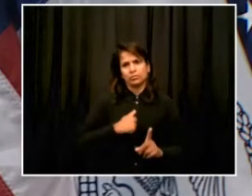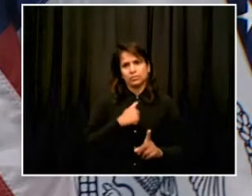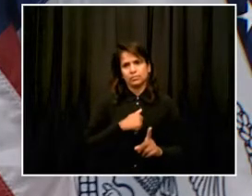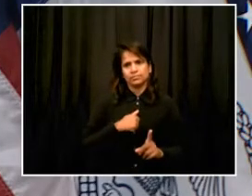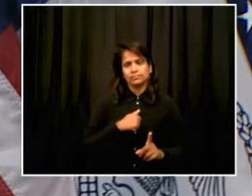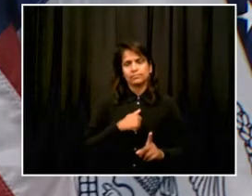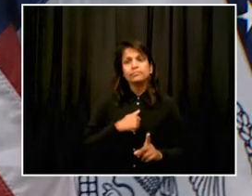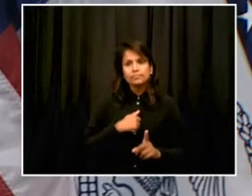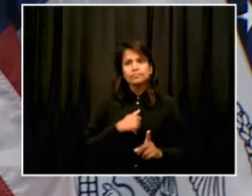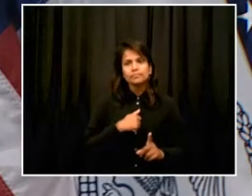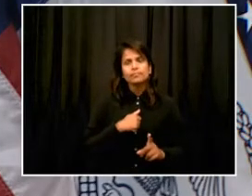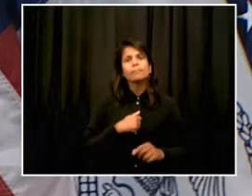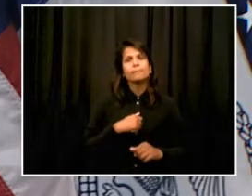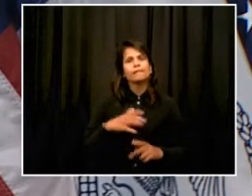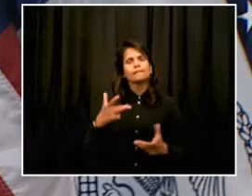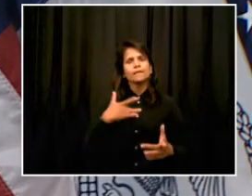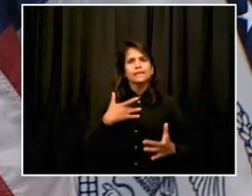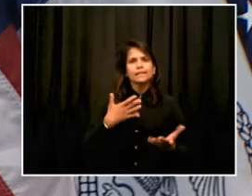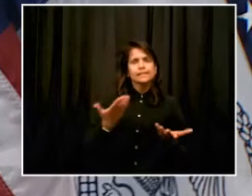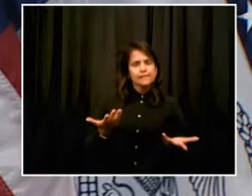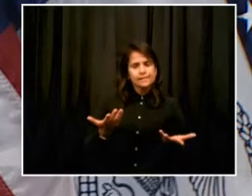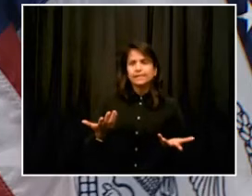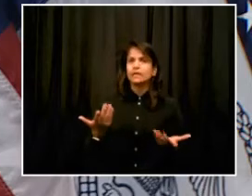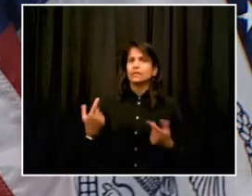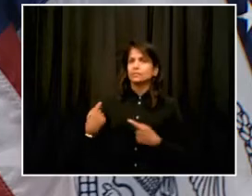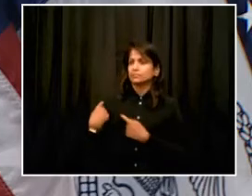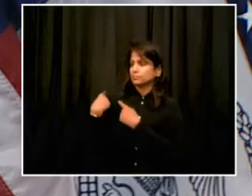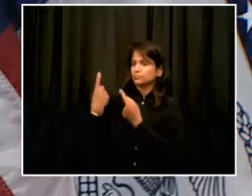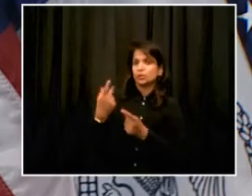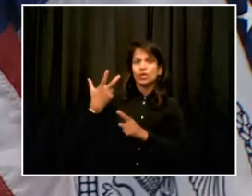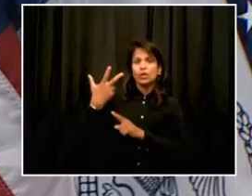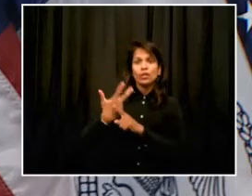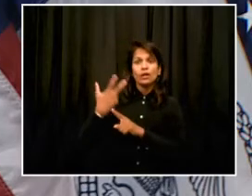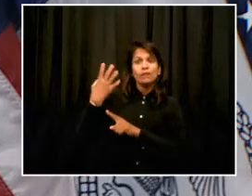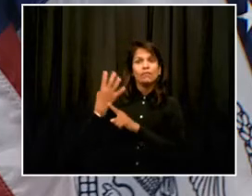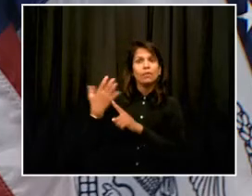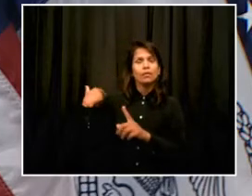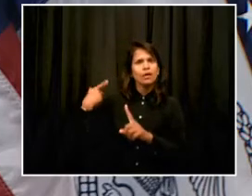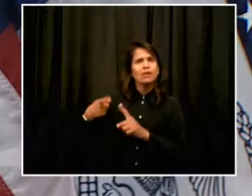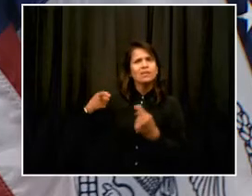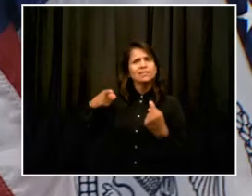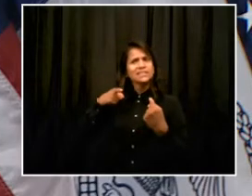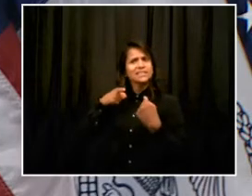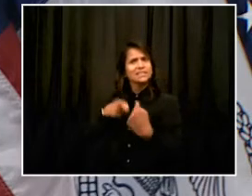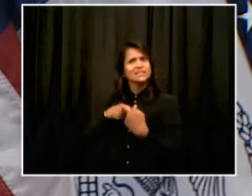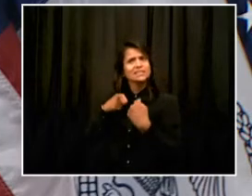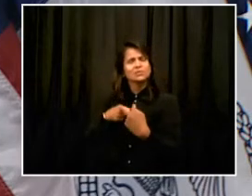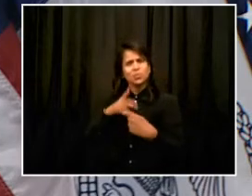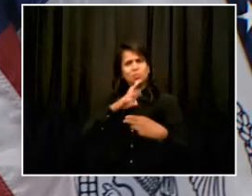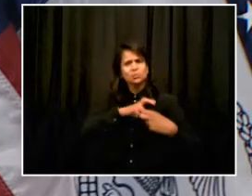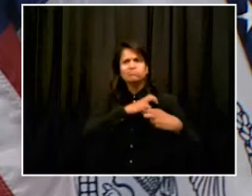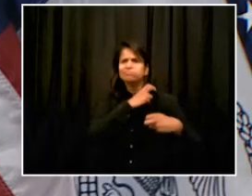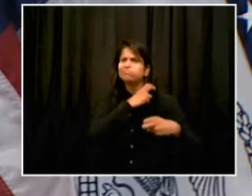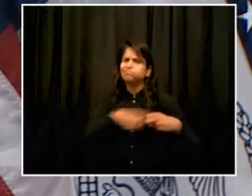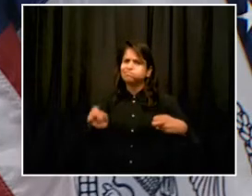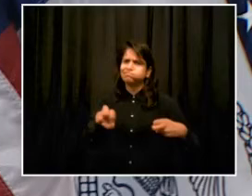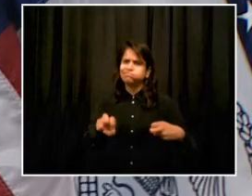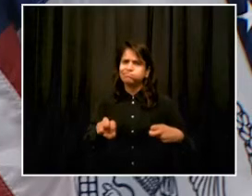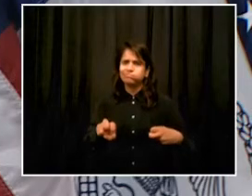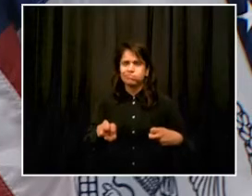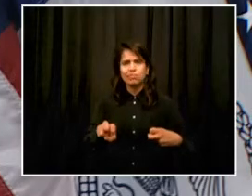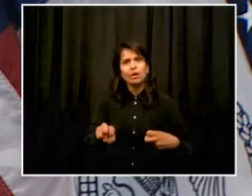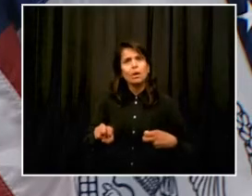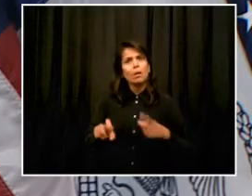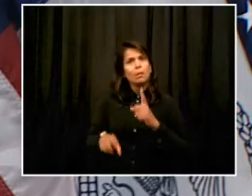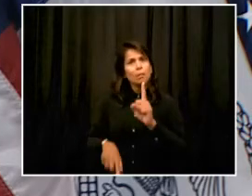incredibly tough situation, arguably the biggest crisis in the history of New York City. Everyone contributed to moving forward, but now